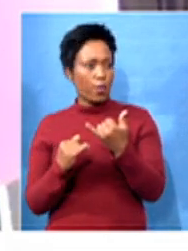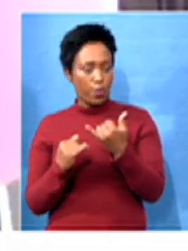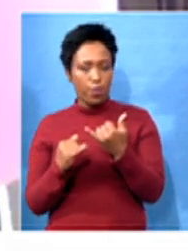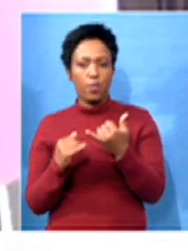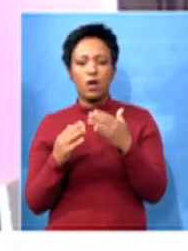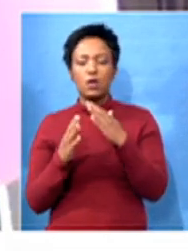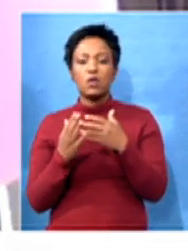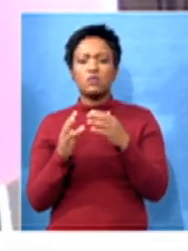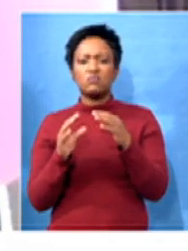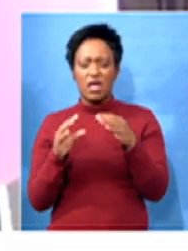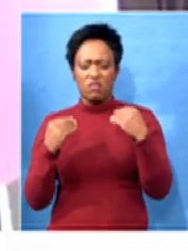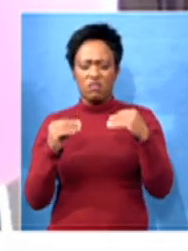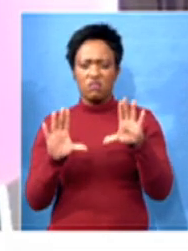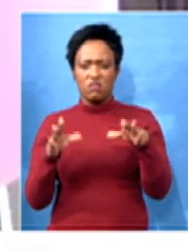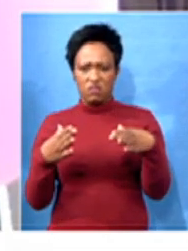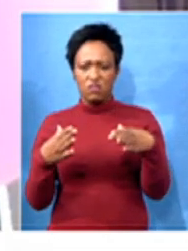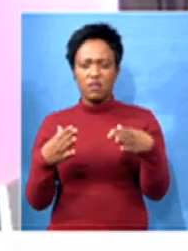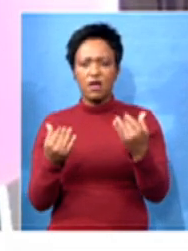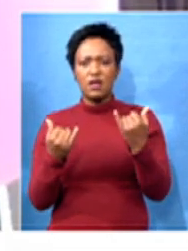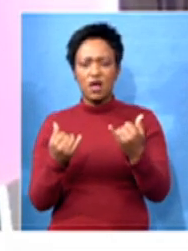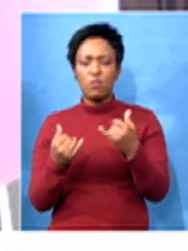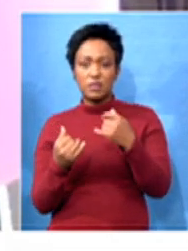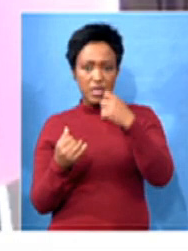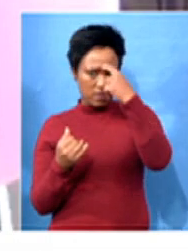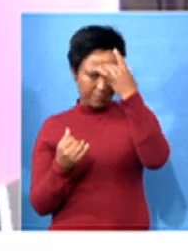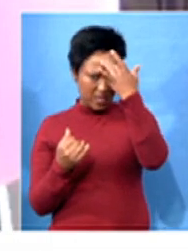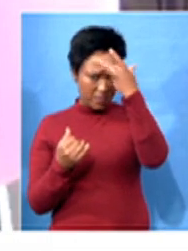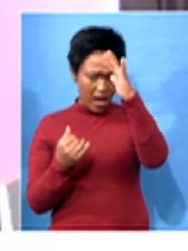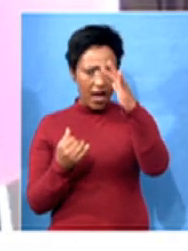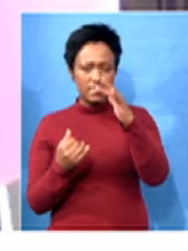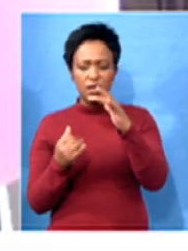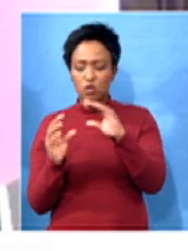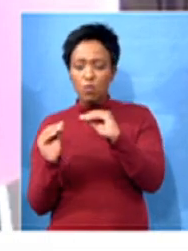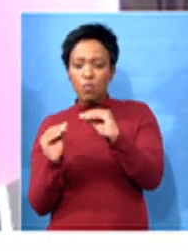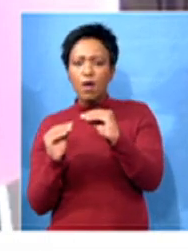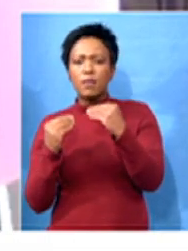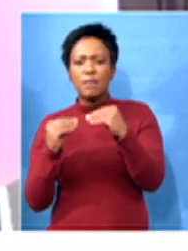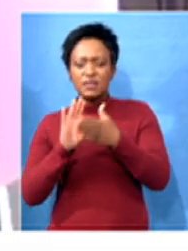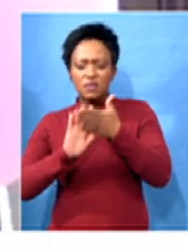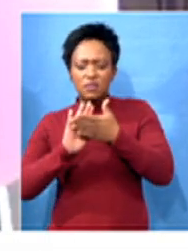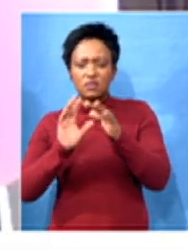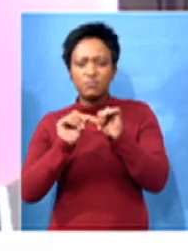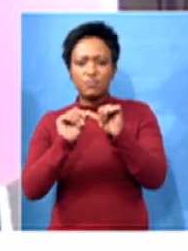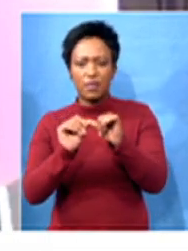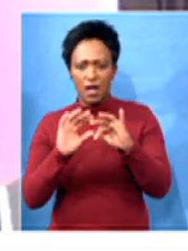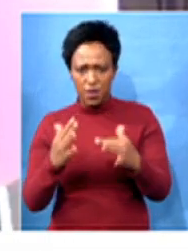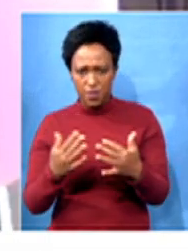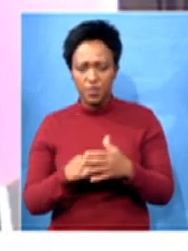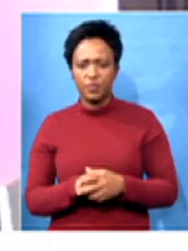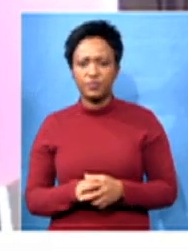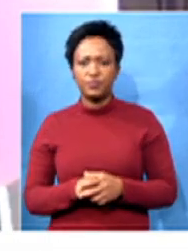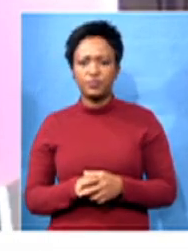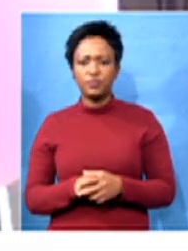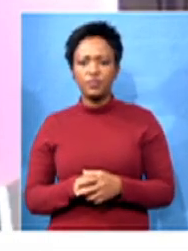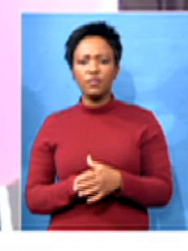to be very, very smart in how they move their business forward. So I hope, you know, both of these